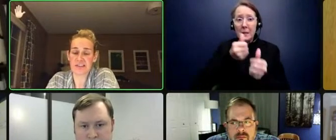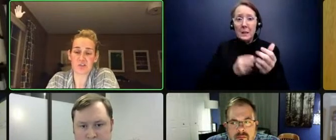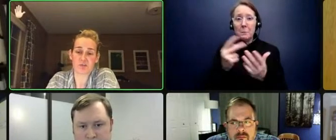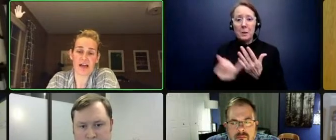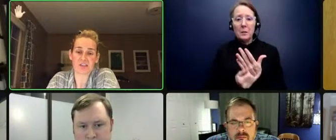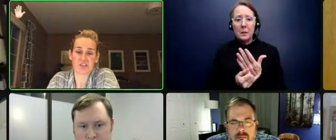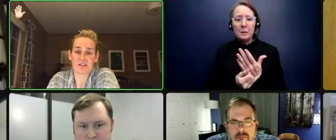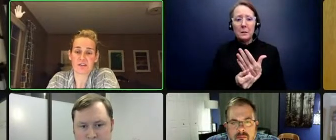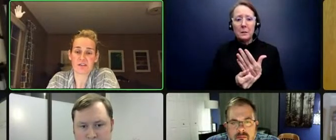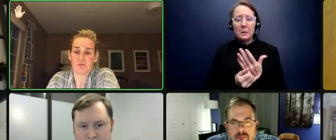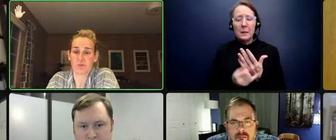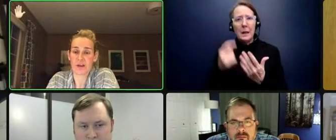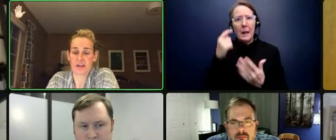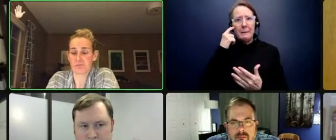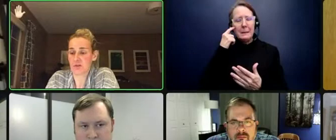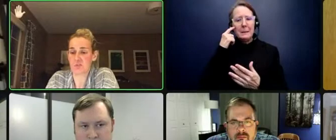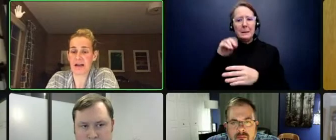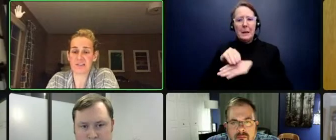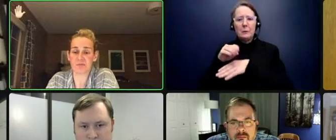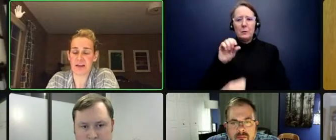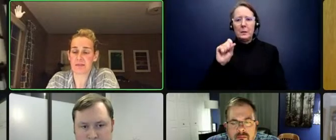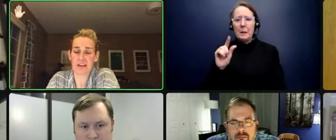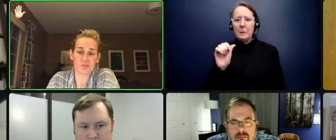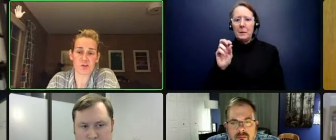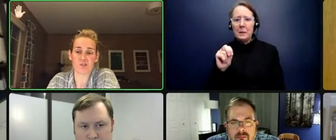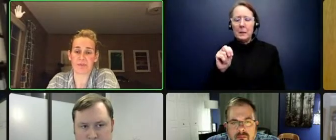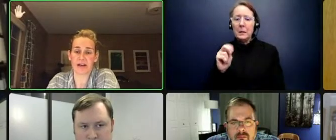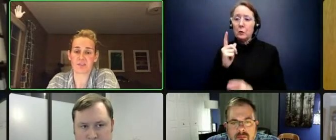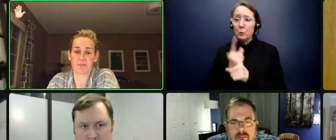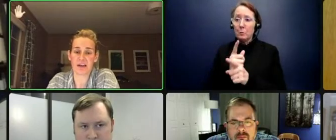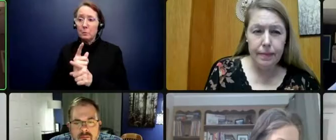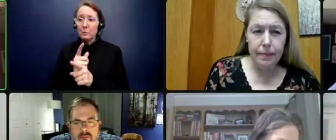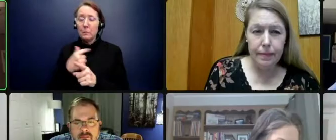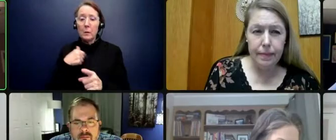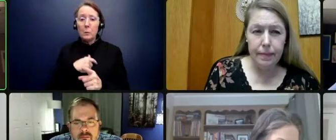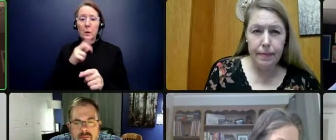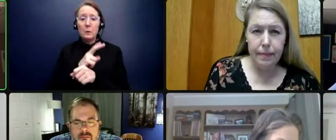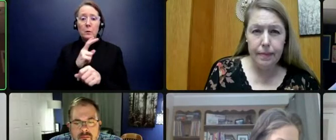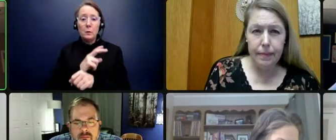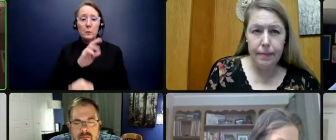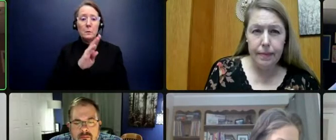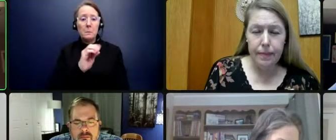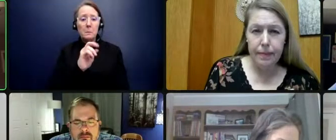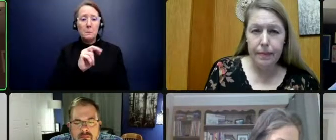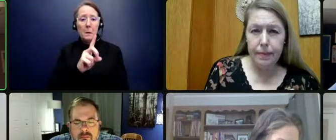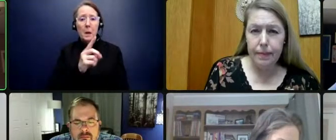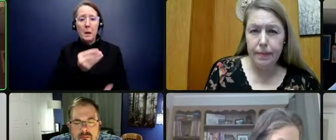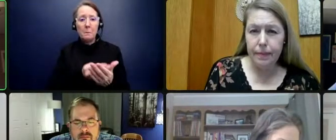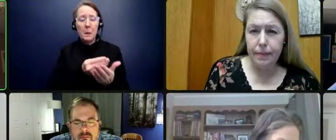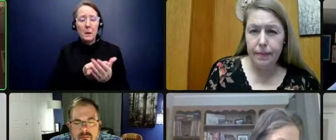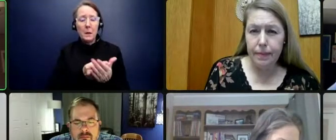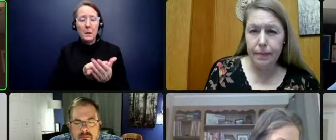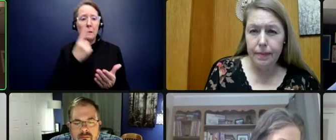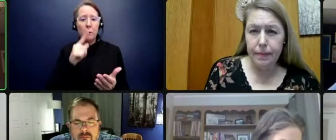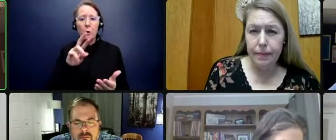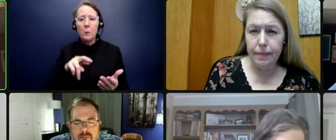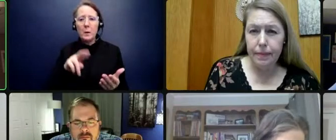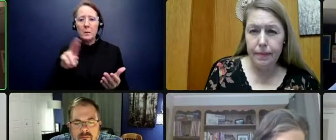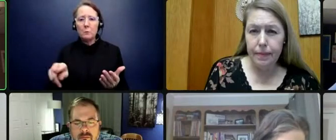Stapleton is correct. We can use bond money, the infrastructure bond money, for the restroom, and